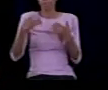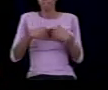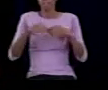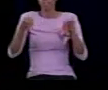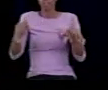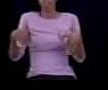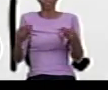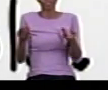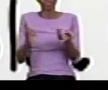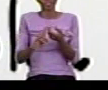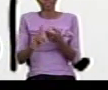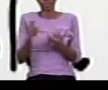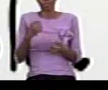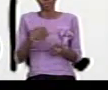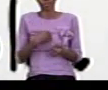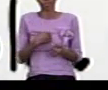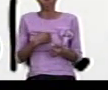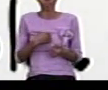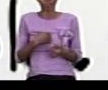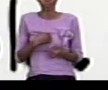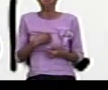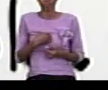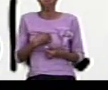Given to me,